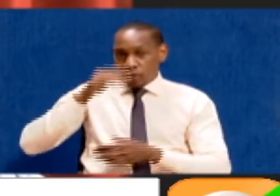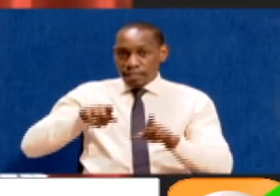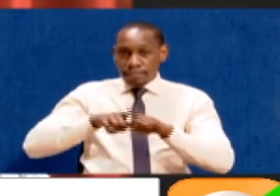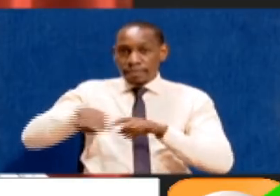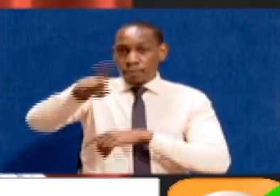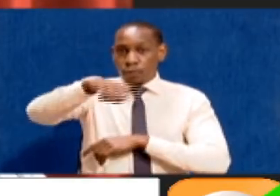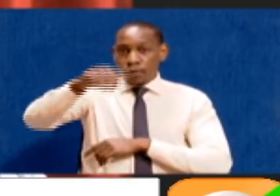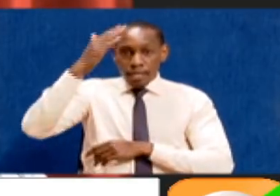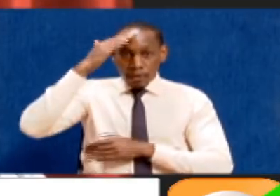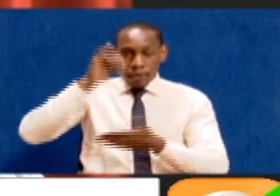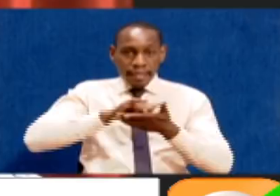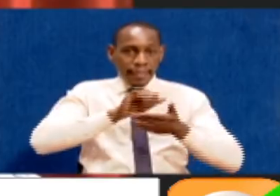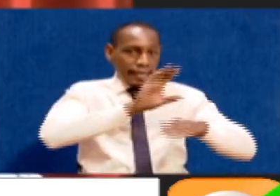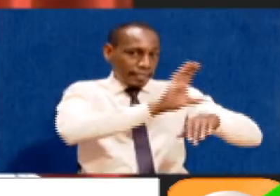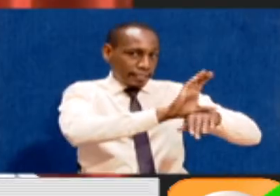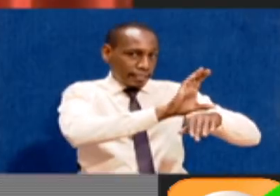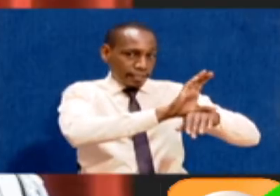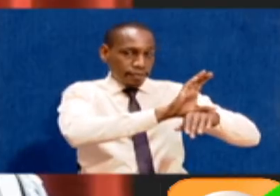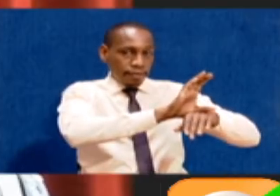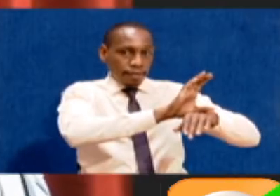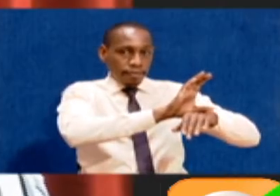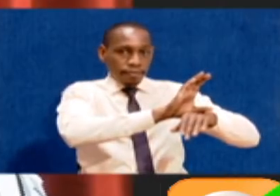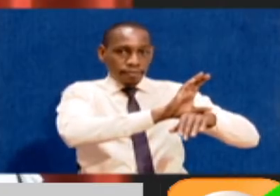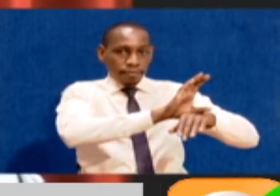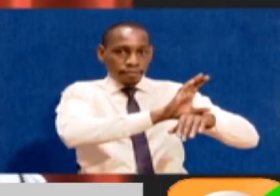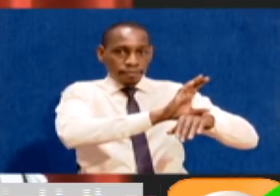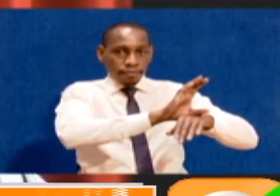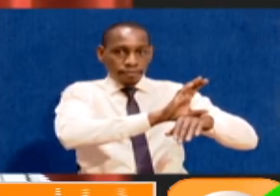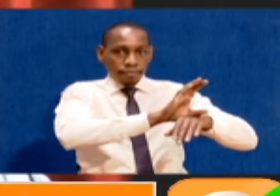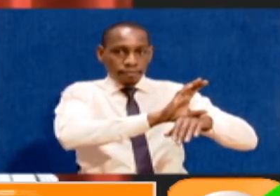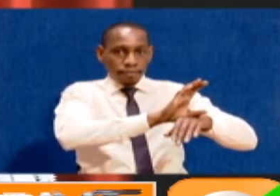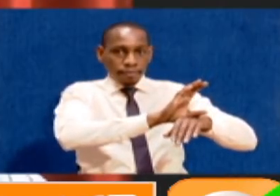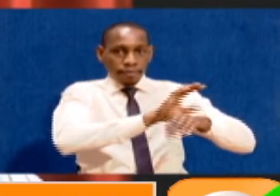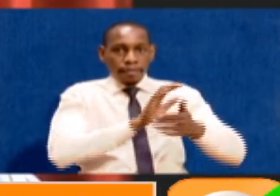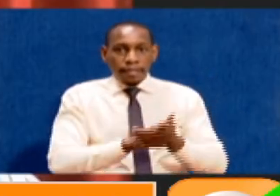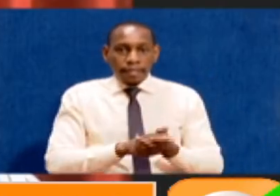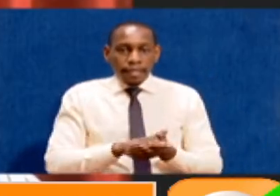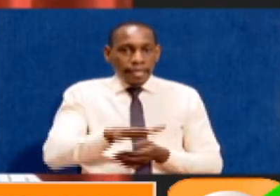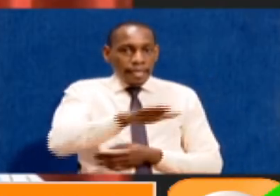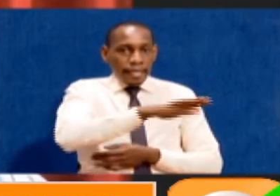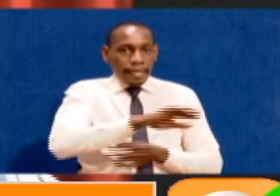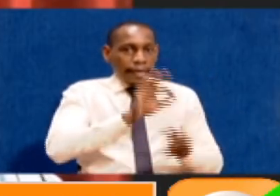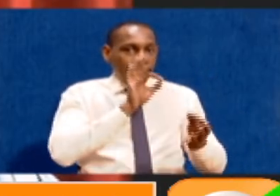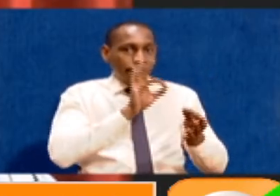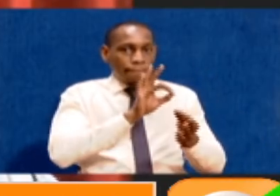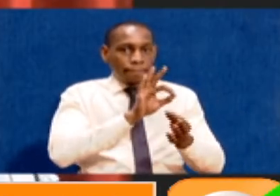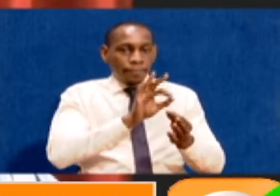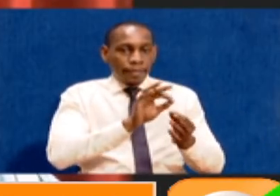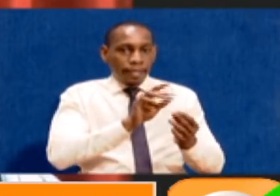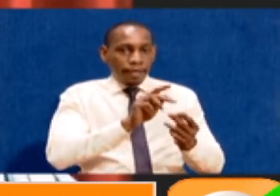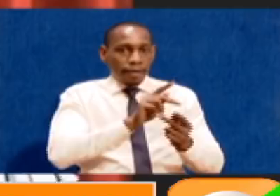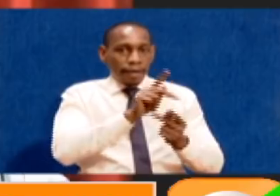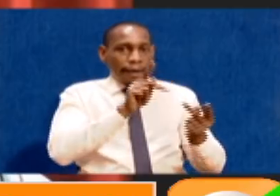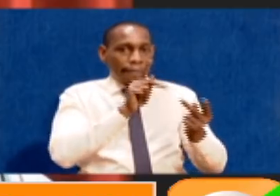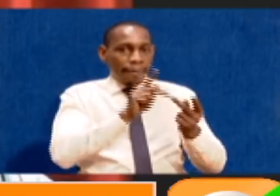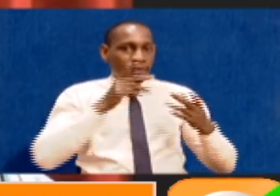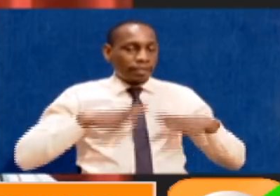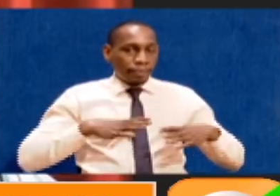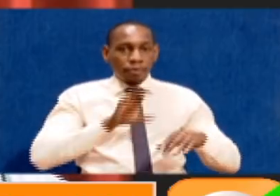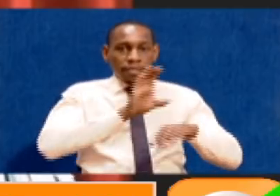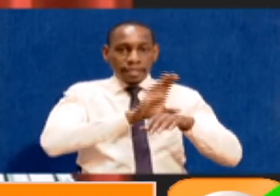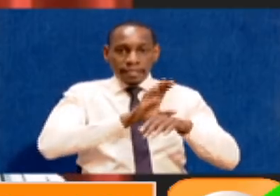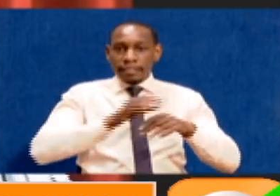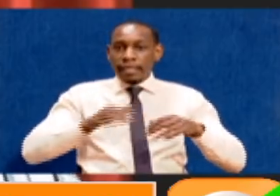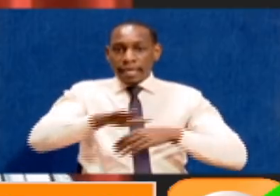us to know, that the church is not a place for the perfect. The church is a place for the